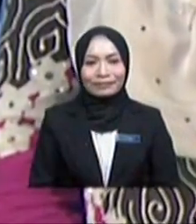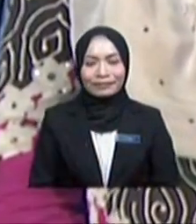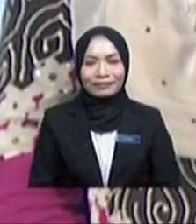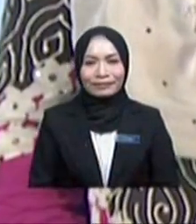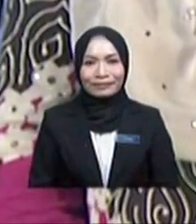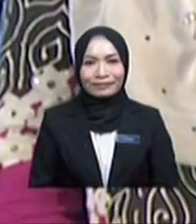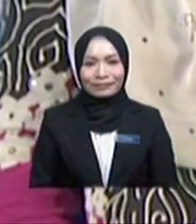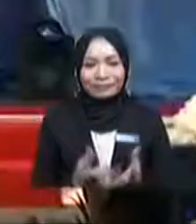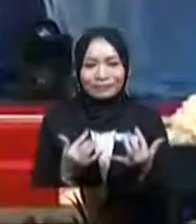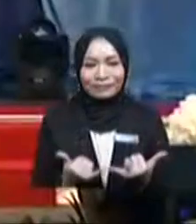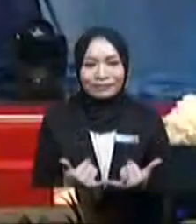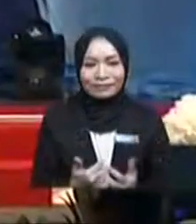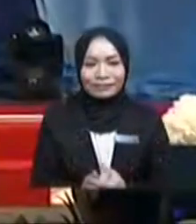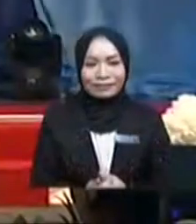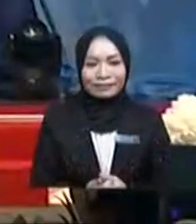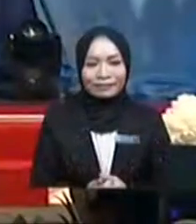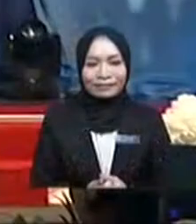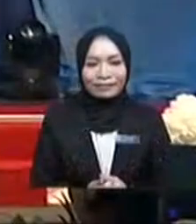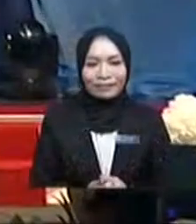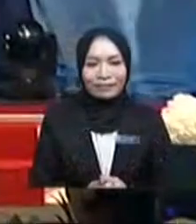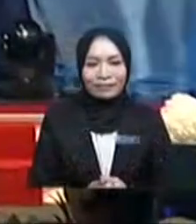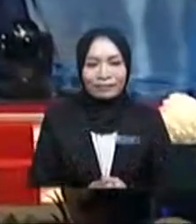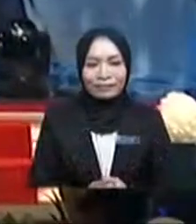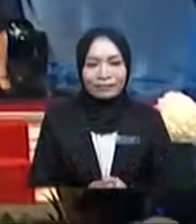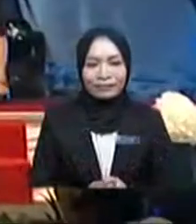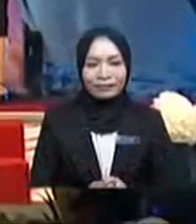We will now have a photo session.